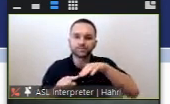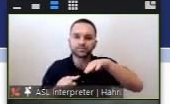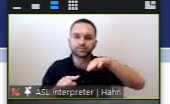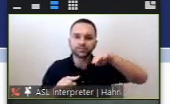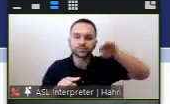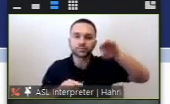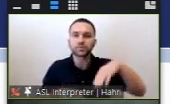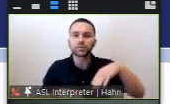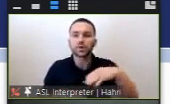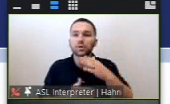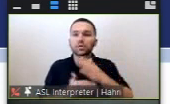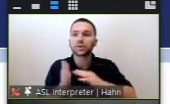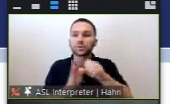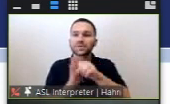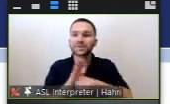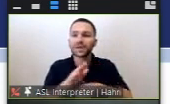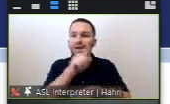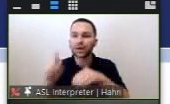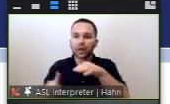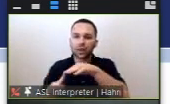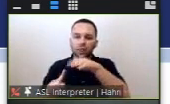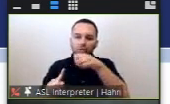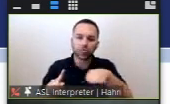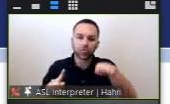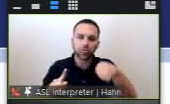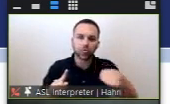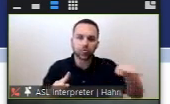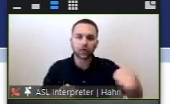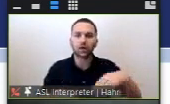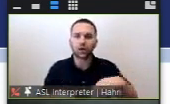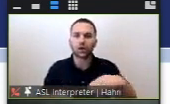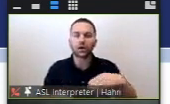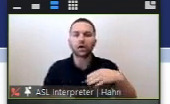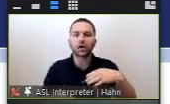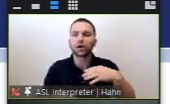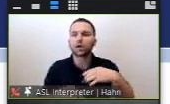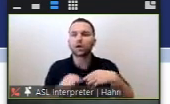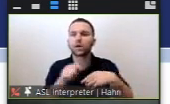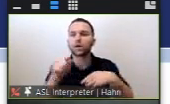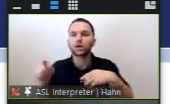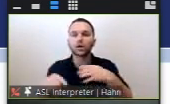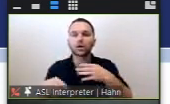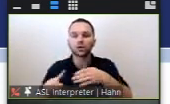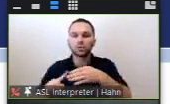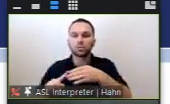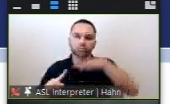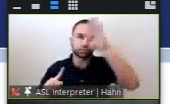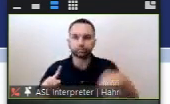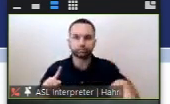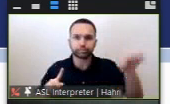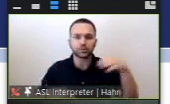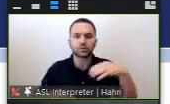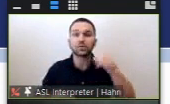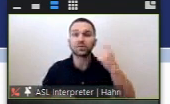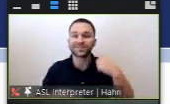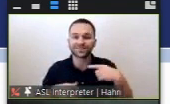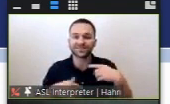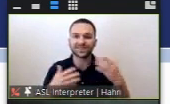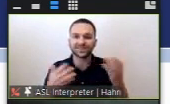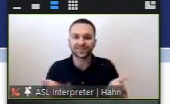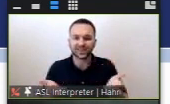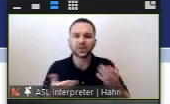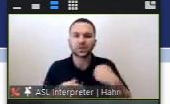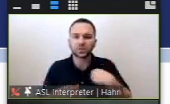country have seen, particularly in the Southeast, where these exponential increases have occurred. But unfortunately, we do continue to see this